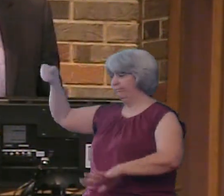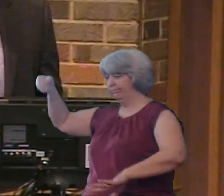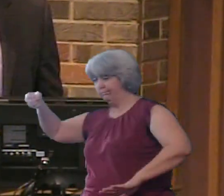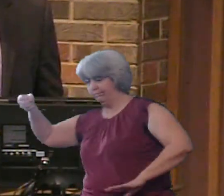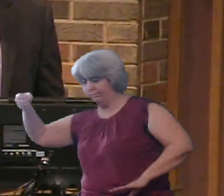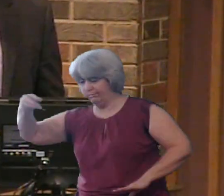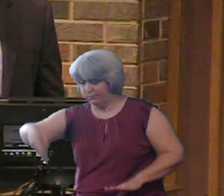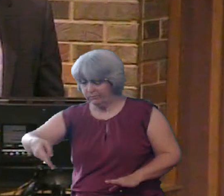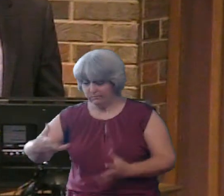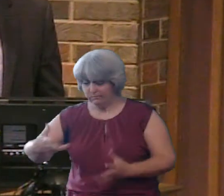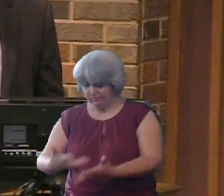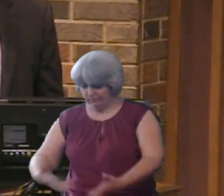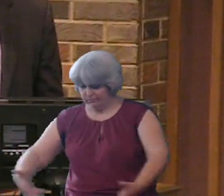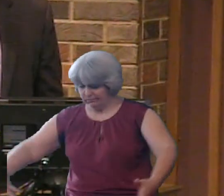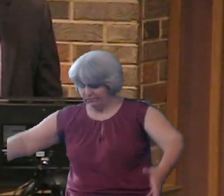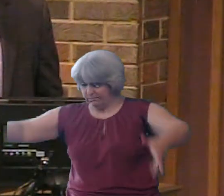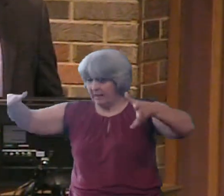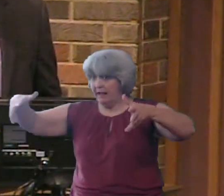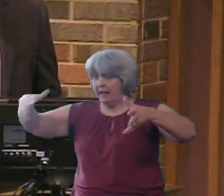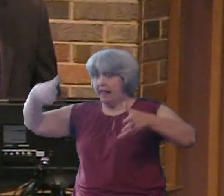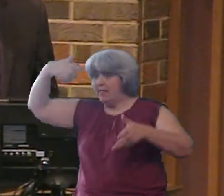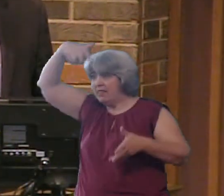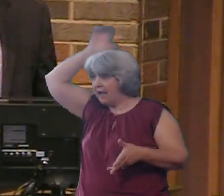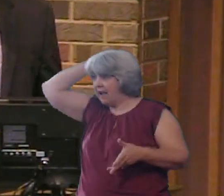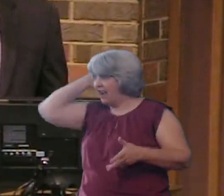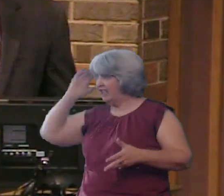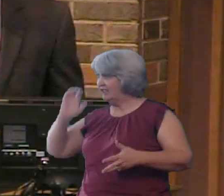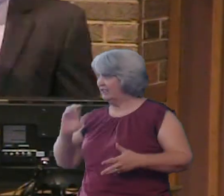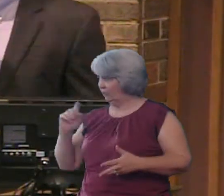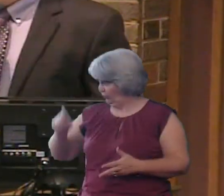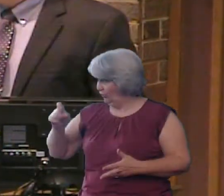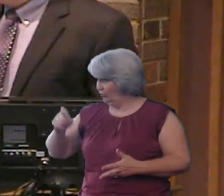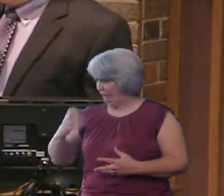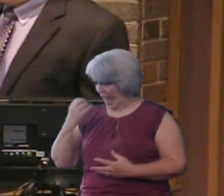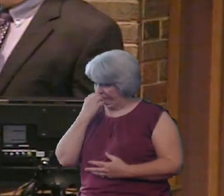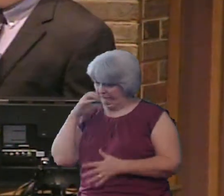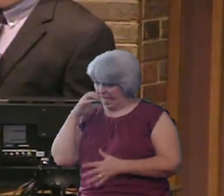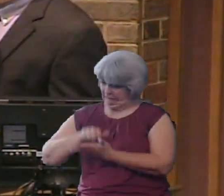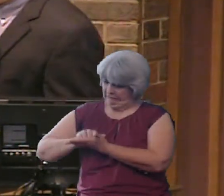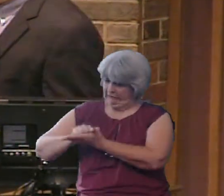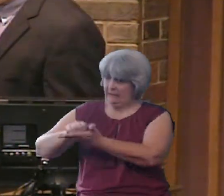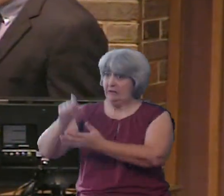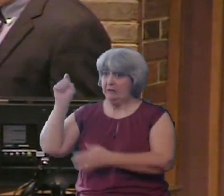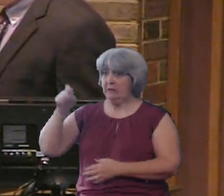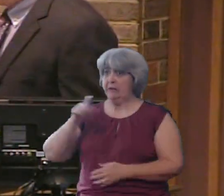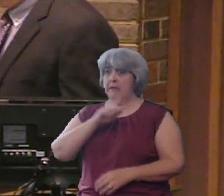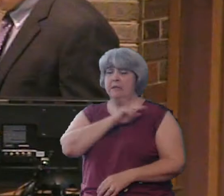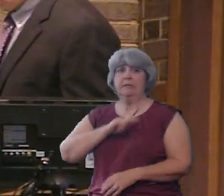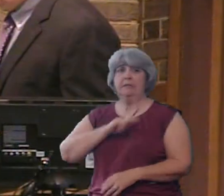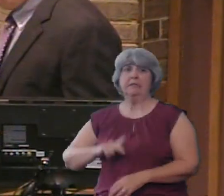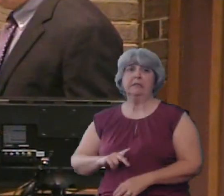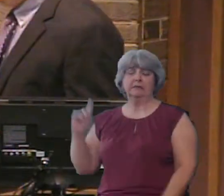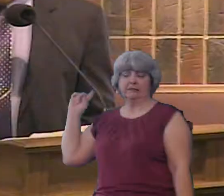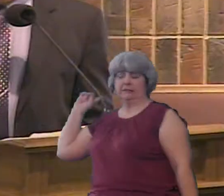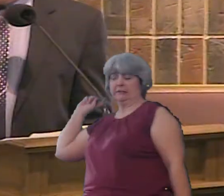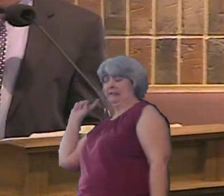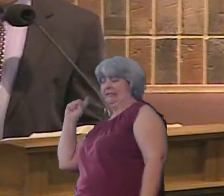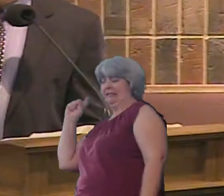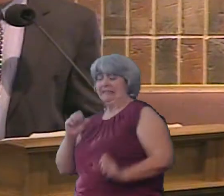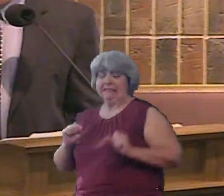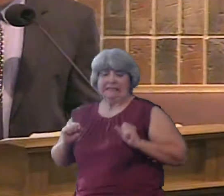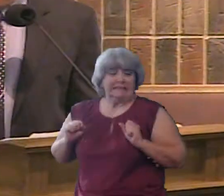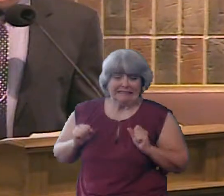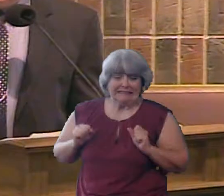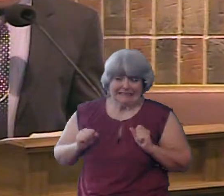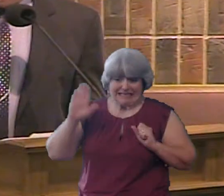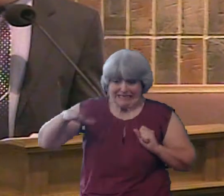life. And the king coming the next morning, hoping that Daniel was alive. Daniel, are